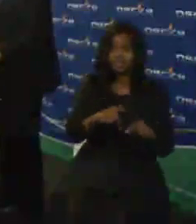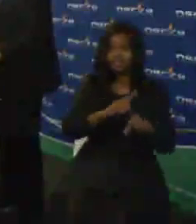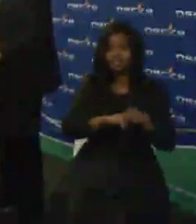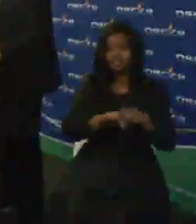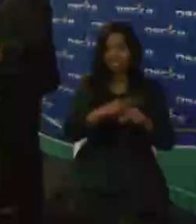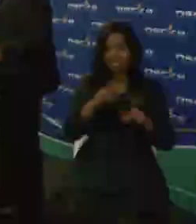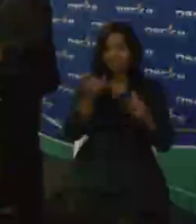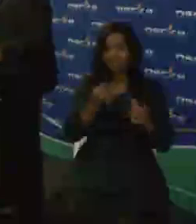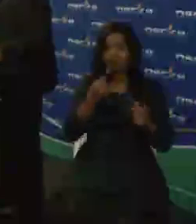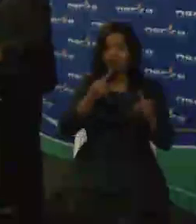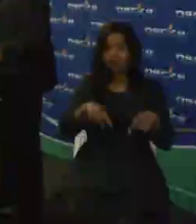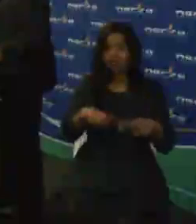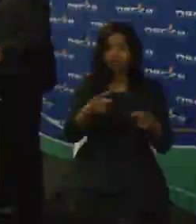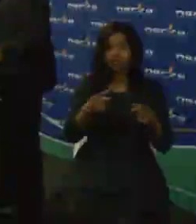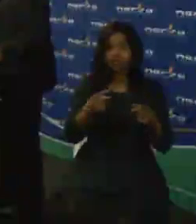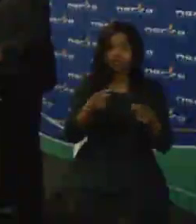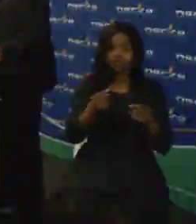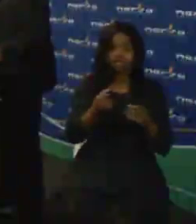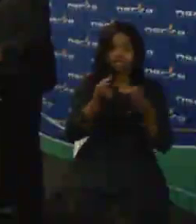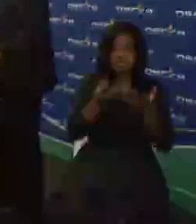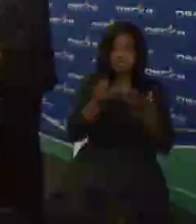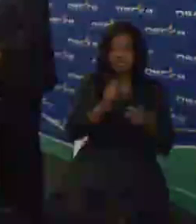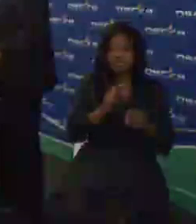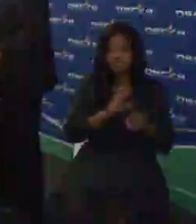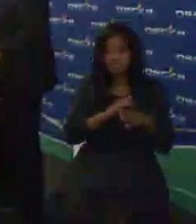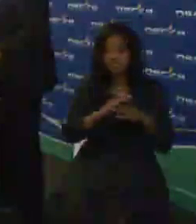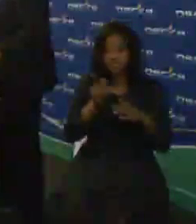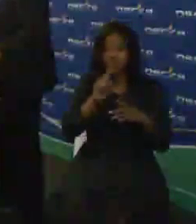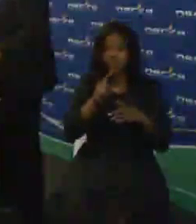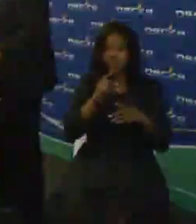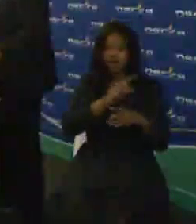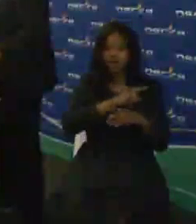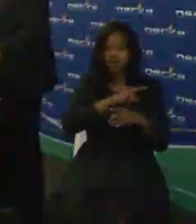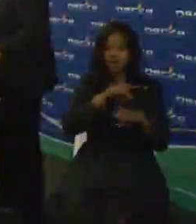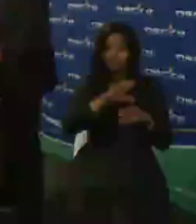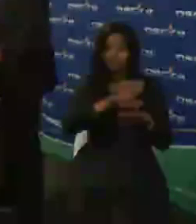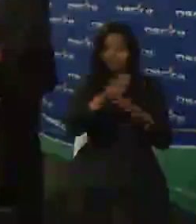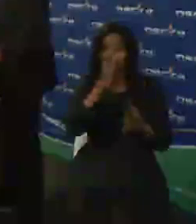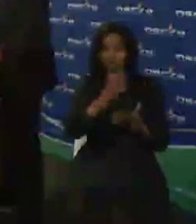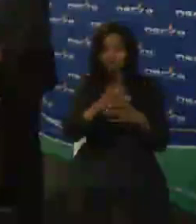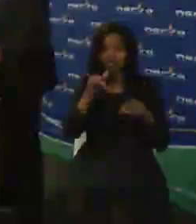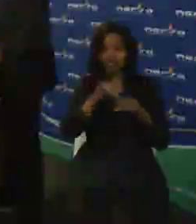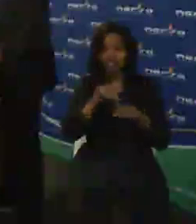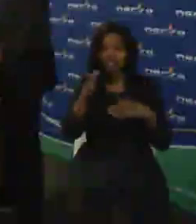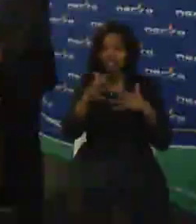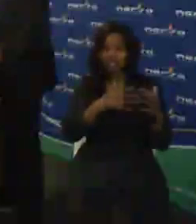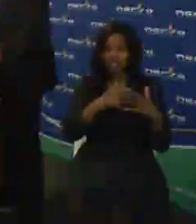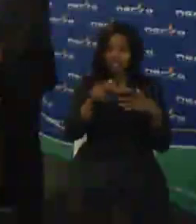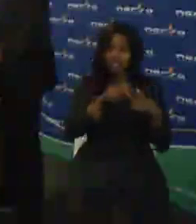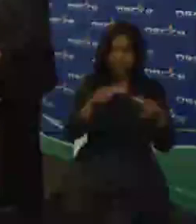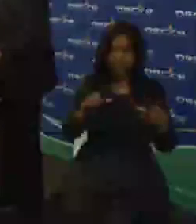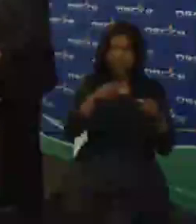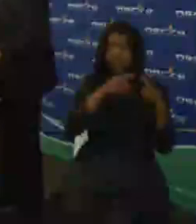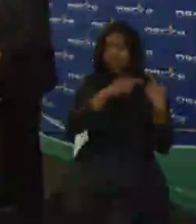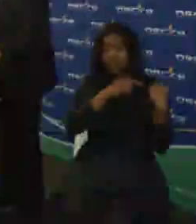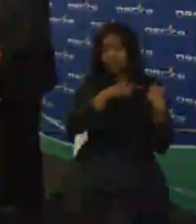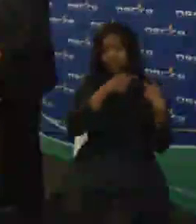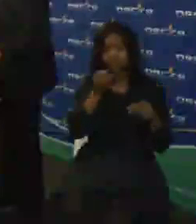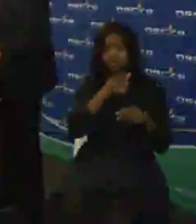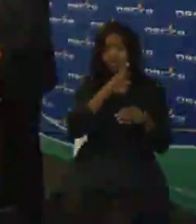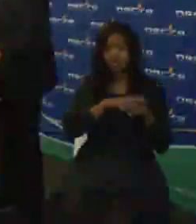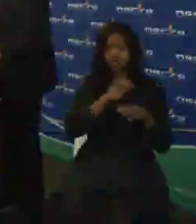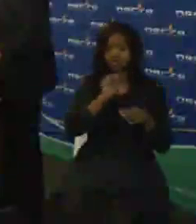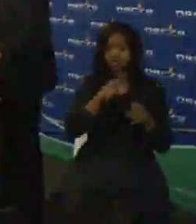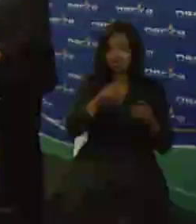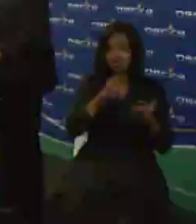able to determine the quantum, why is it that you are not showing any level of accountability on your part and you are